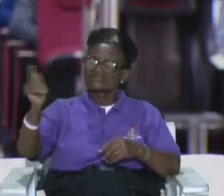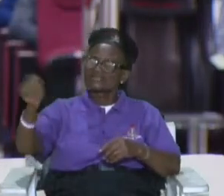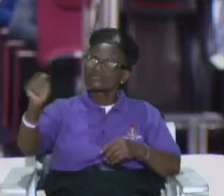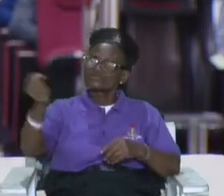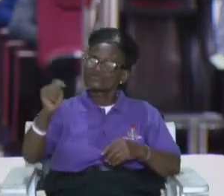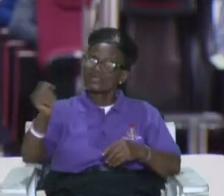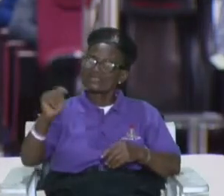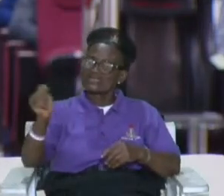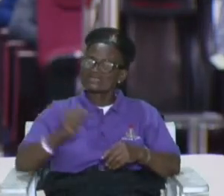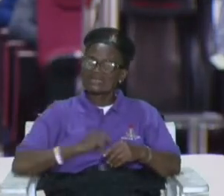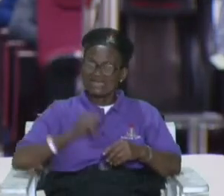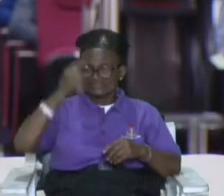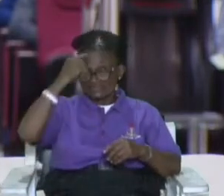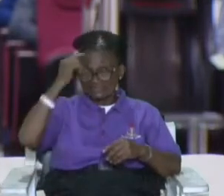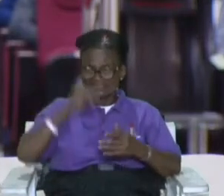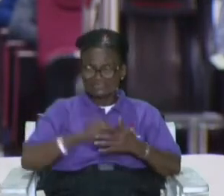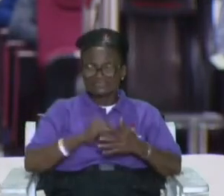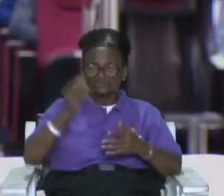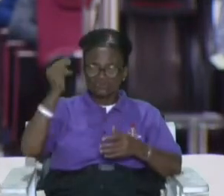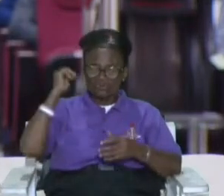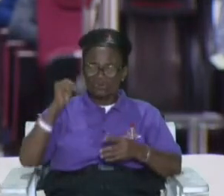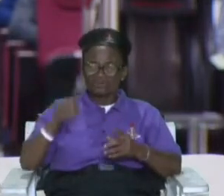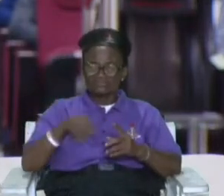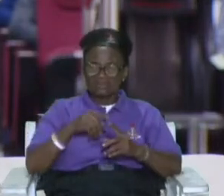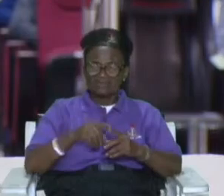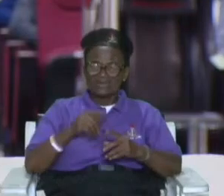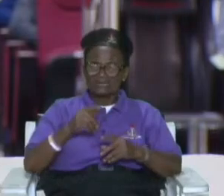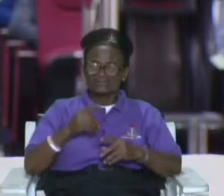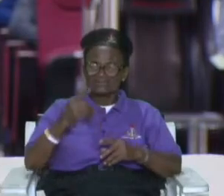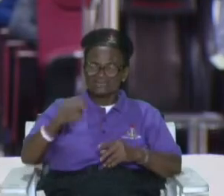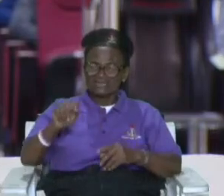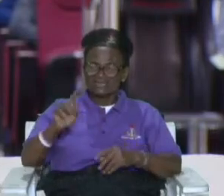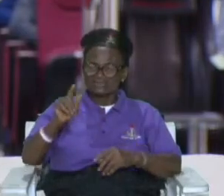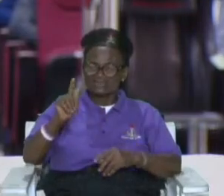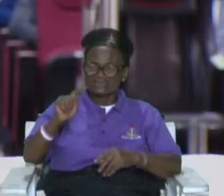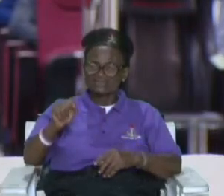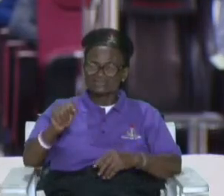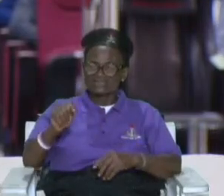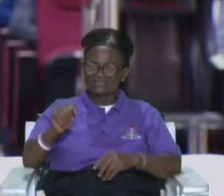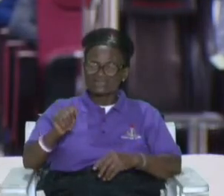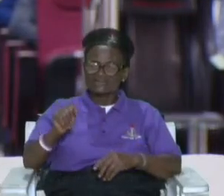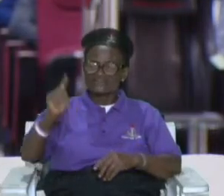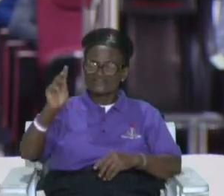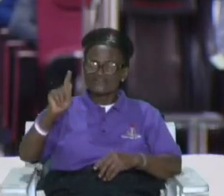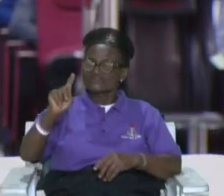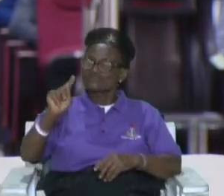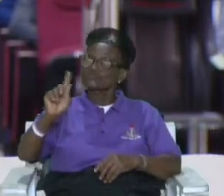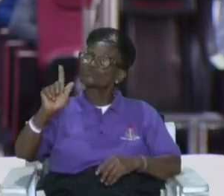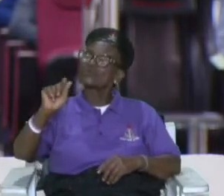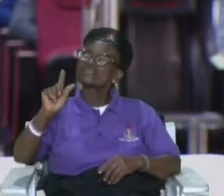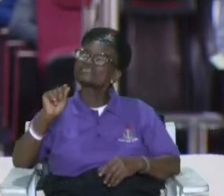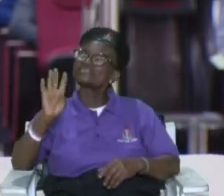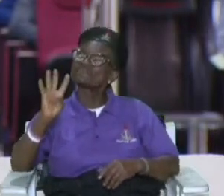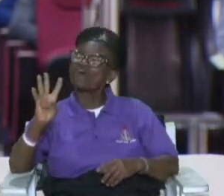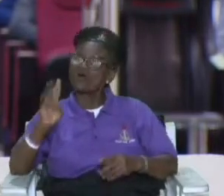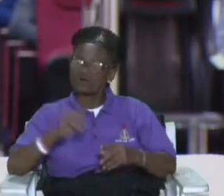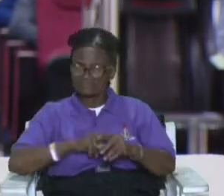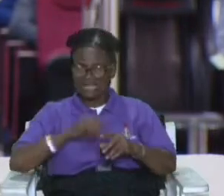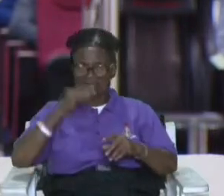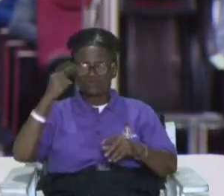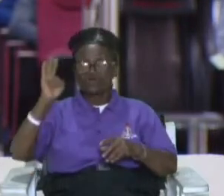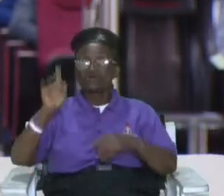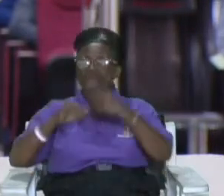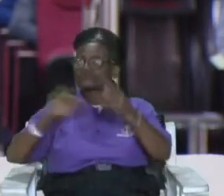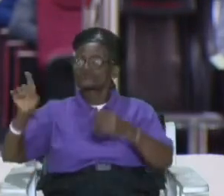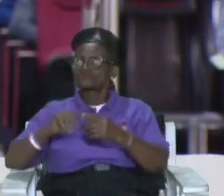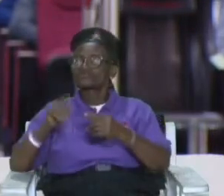I think it was about the 24th time of going to the toilet. And